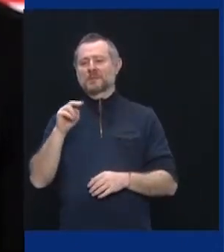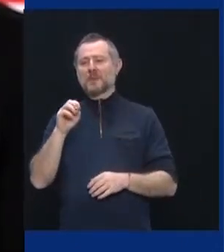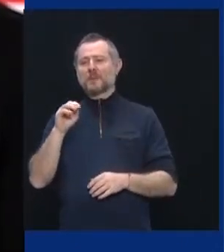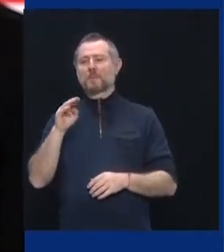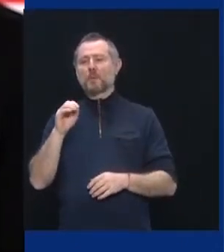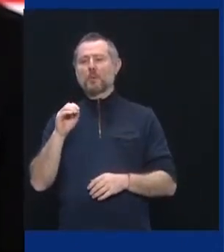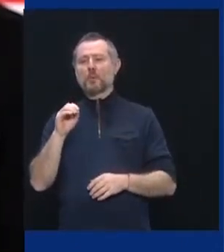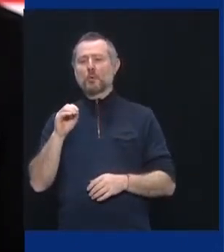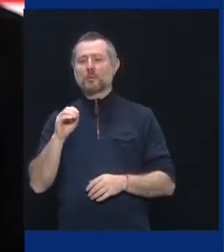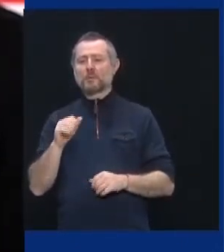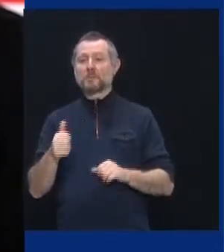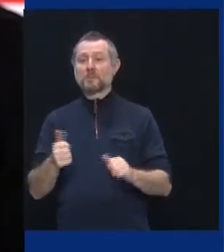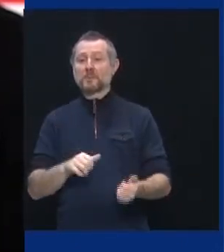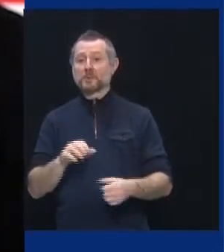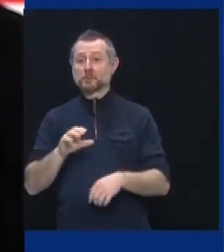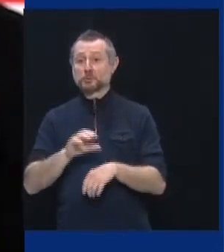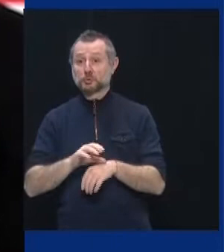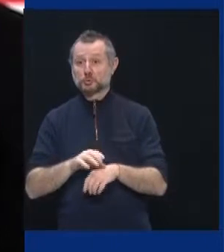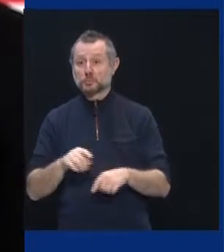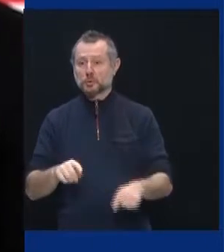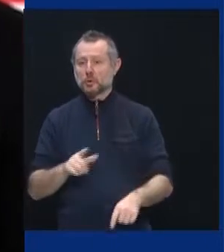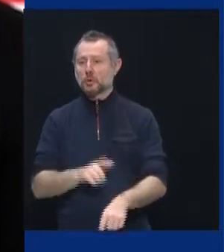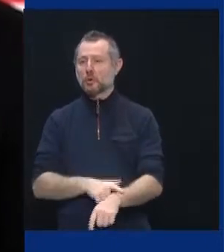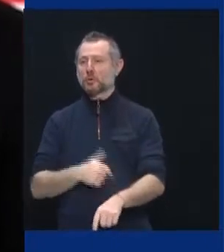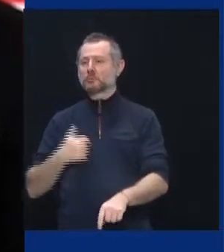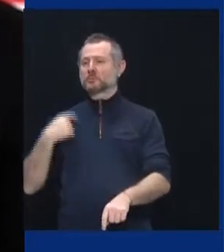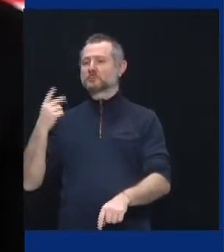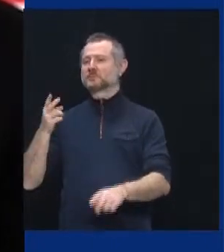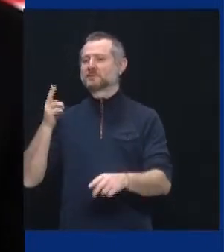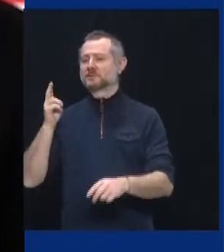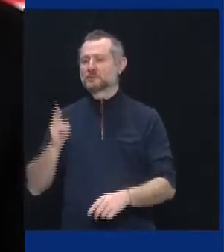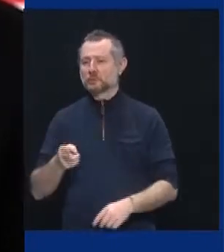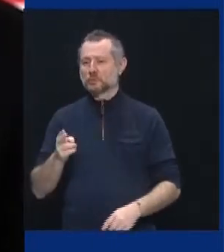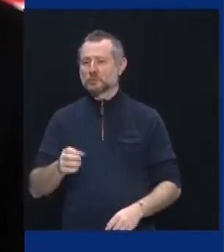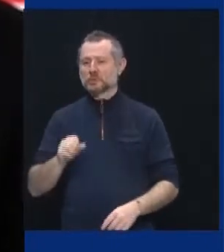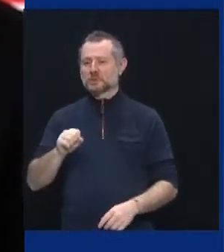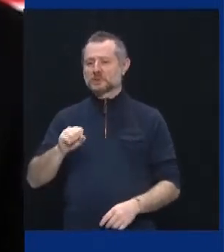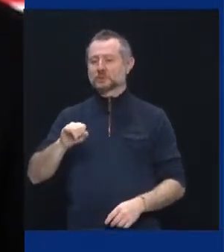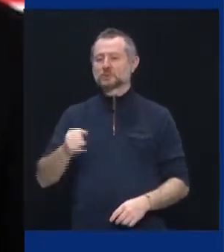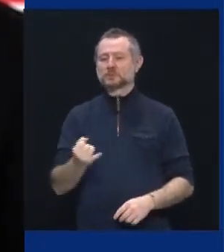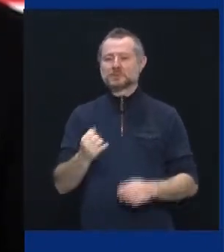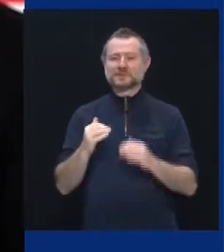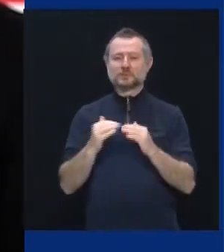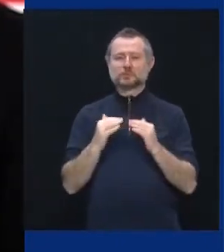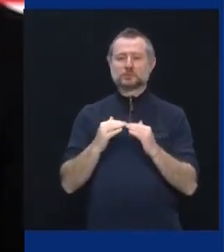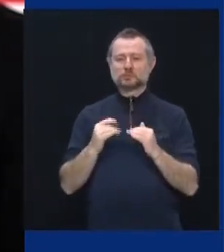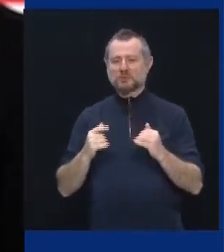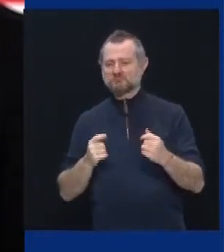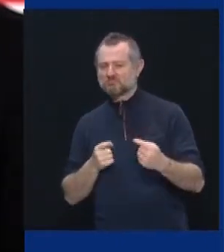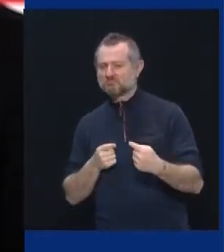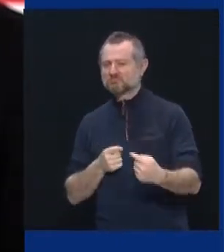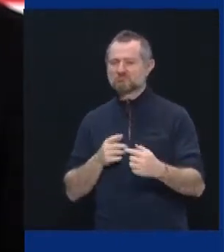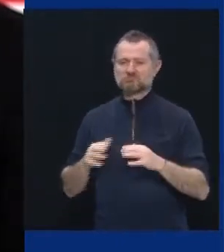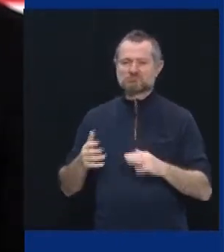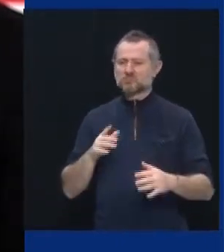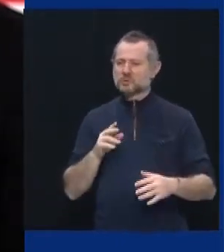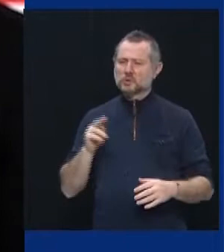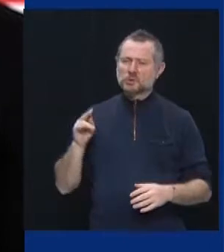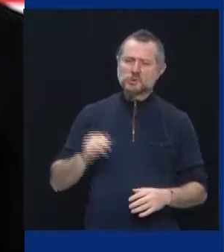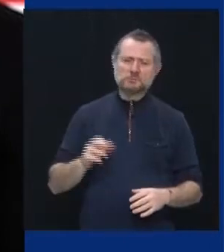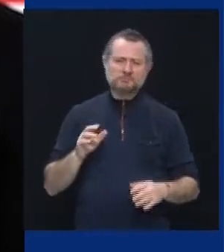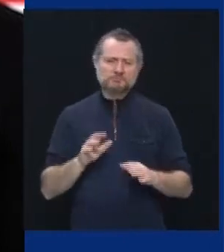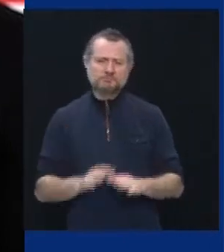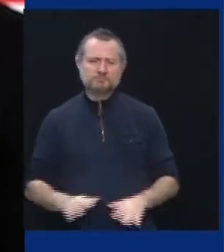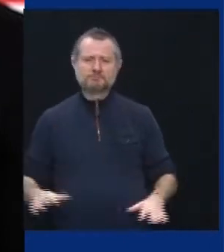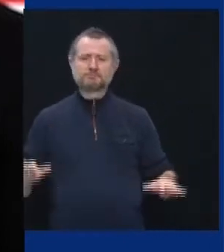long history of social justice and being involved in the life of this community.